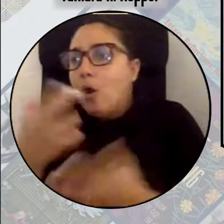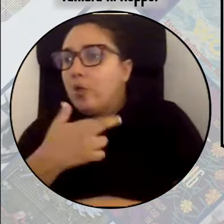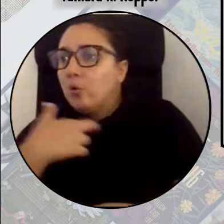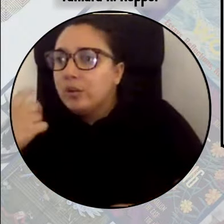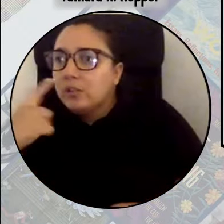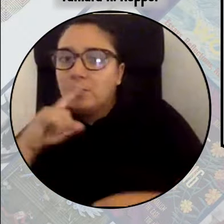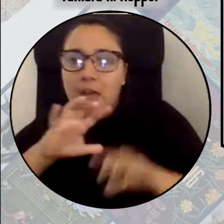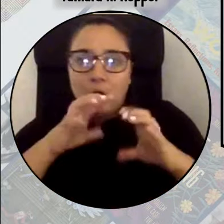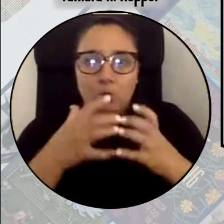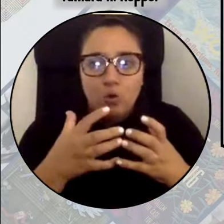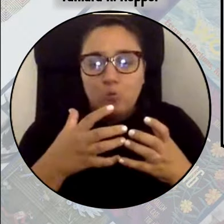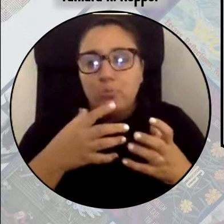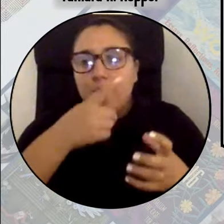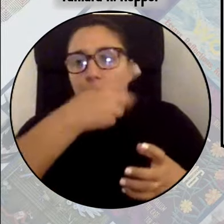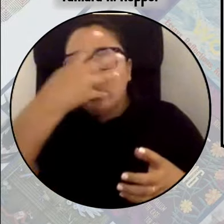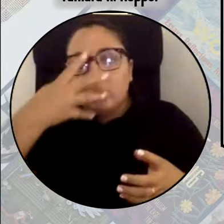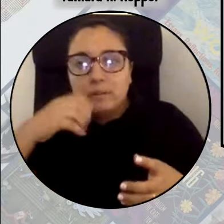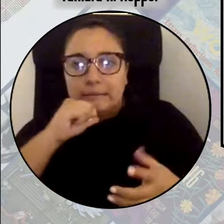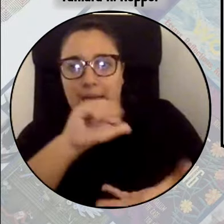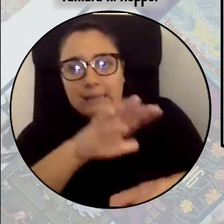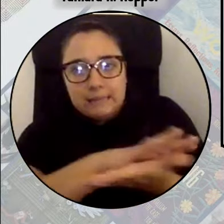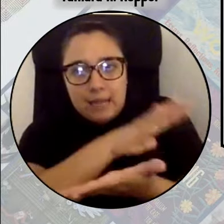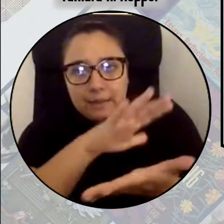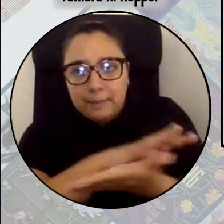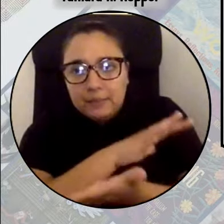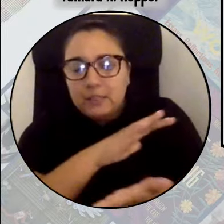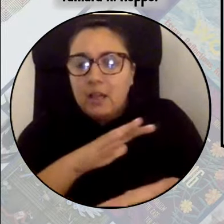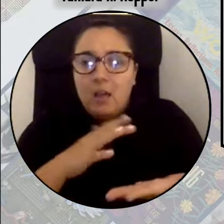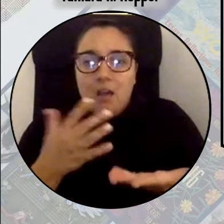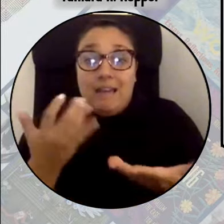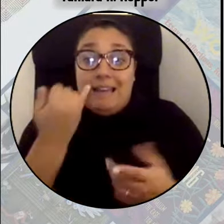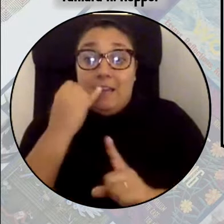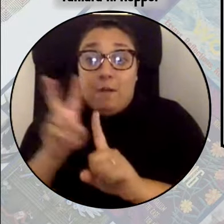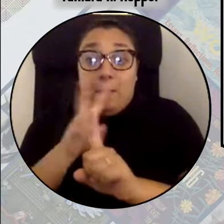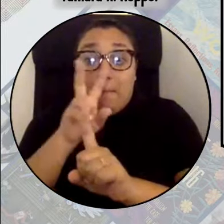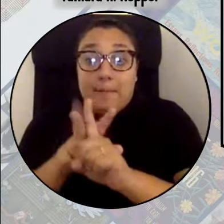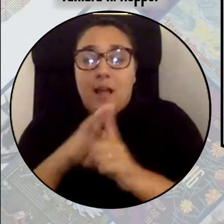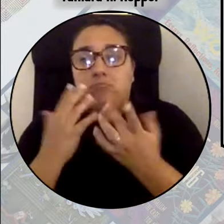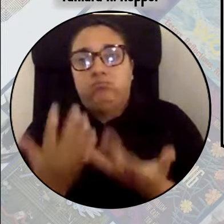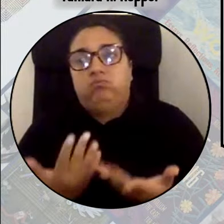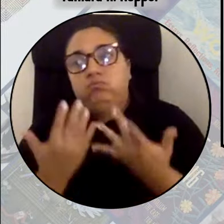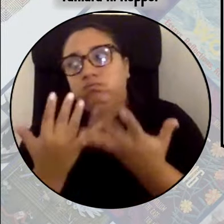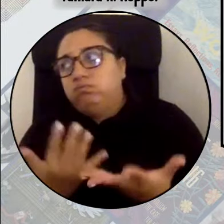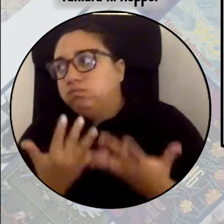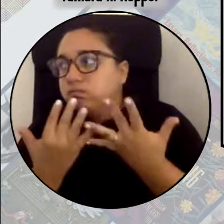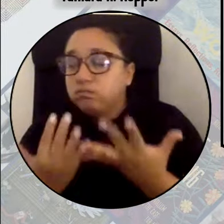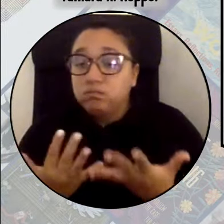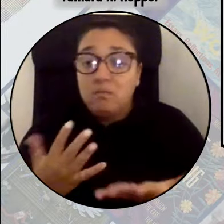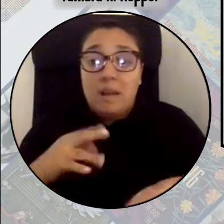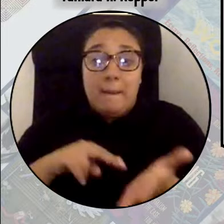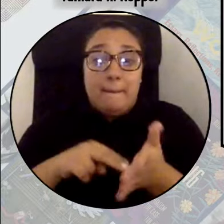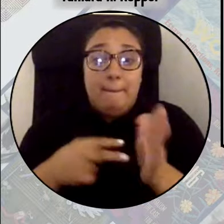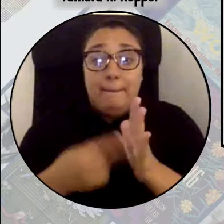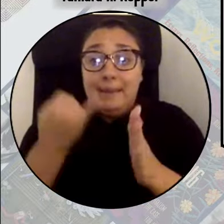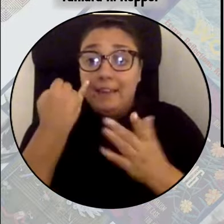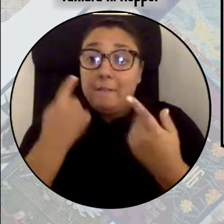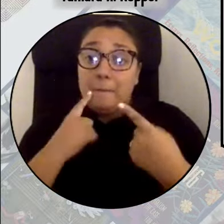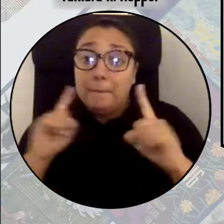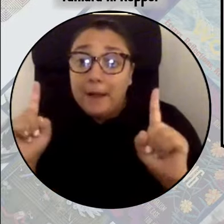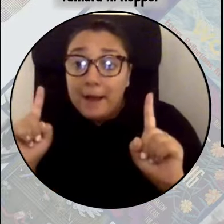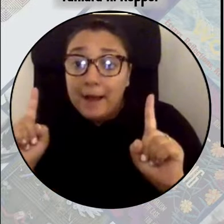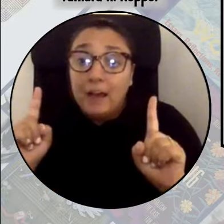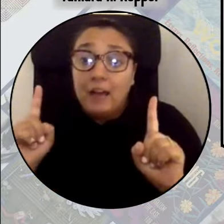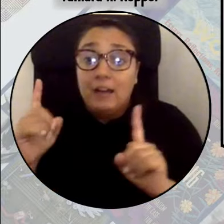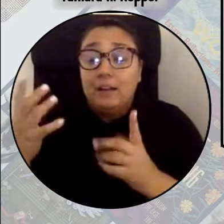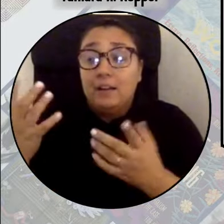know, applying, right? Like, you know, would they successfully get it? Would it be used against them, a form of surveillance or